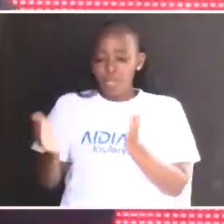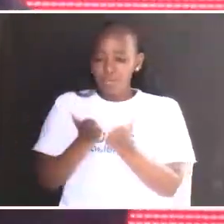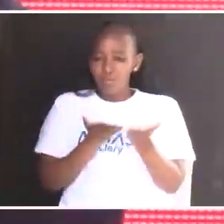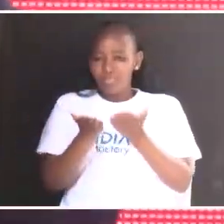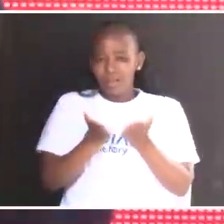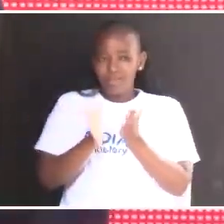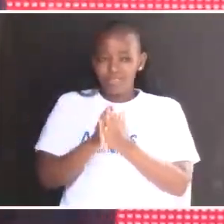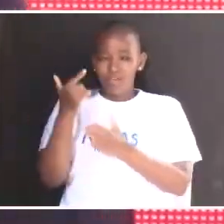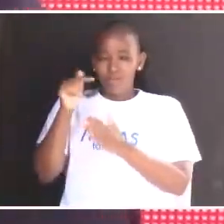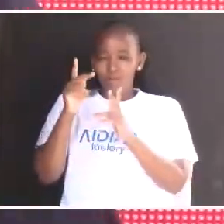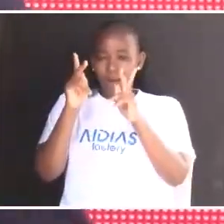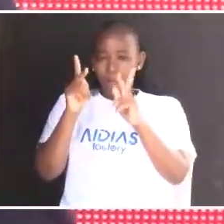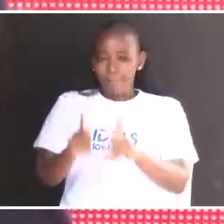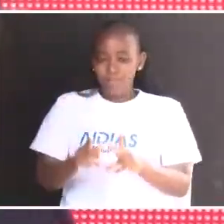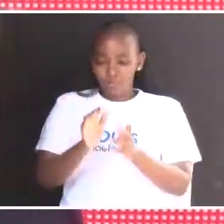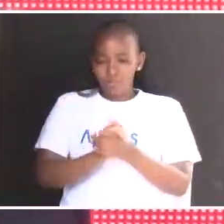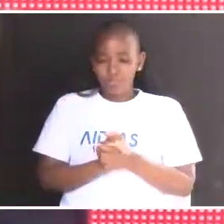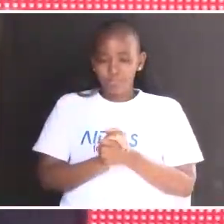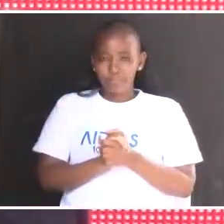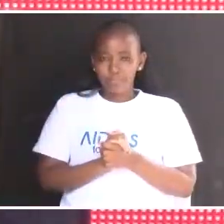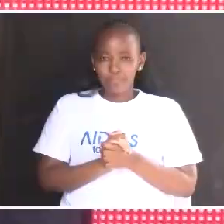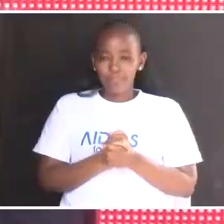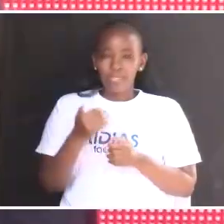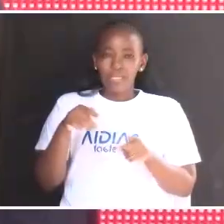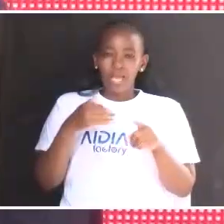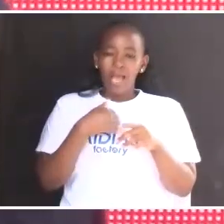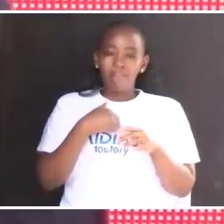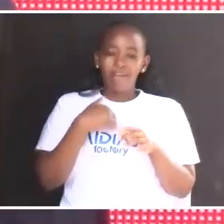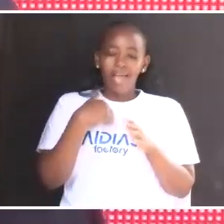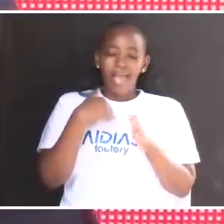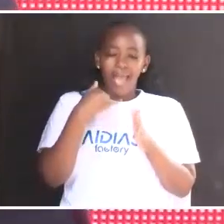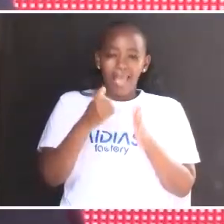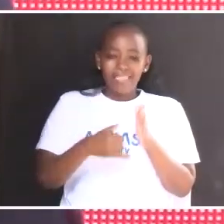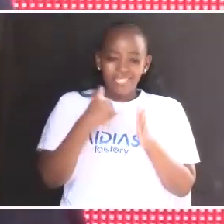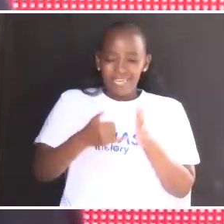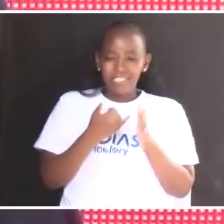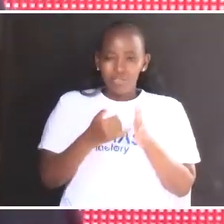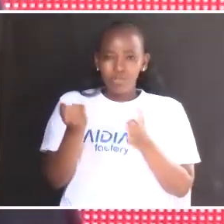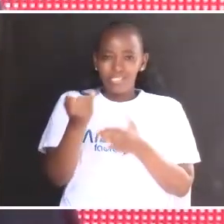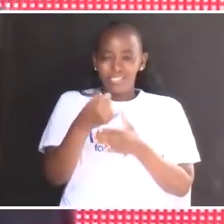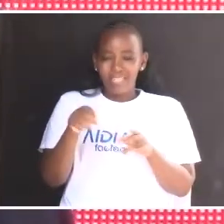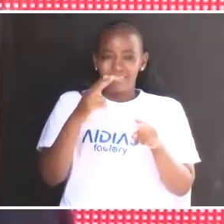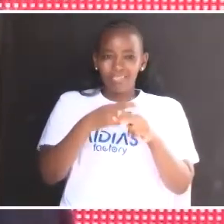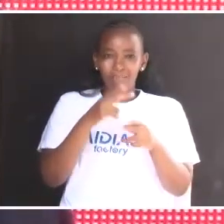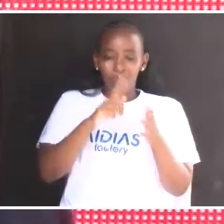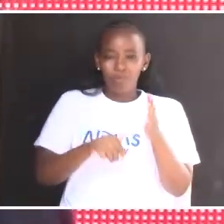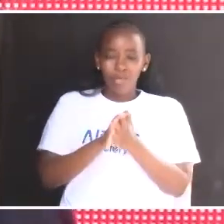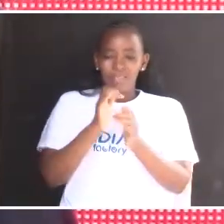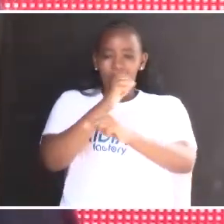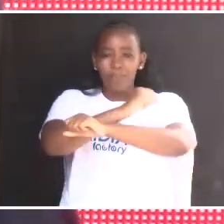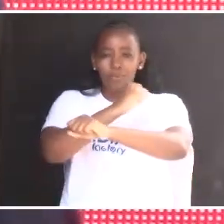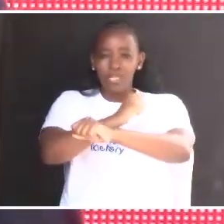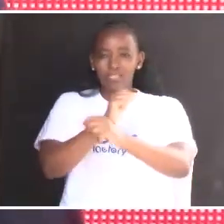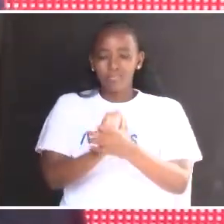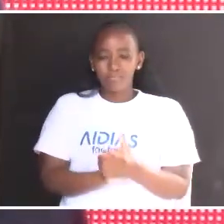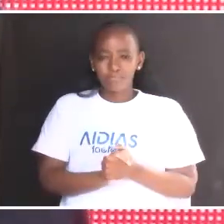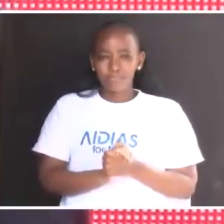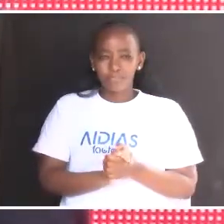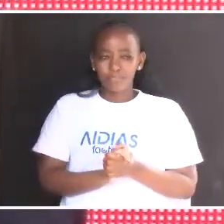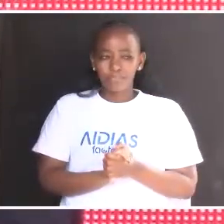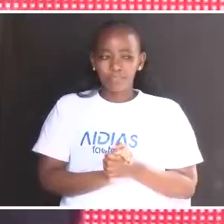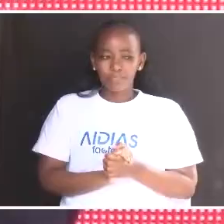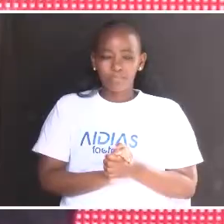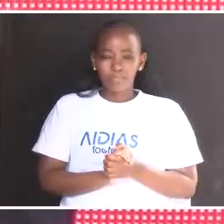service as belonging to somebody. Then we have industrial designs, which we say they protect